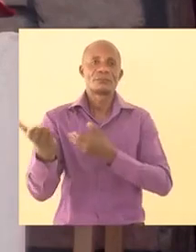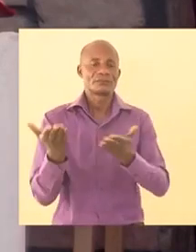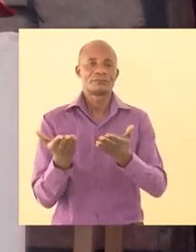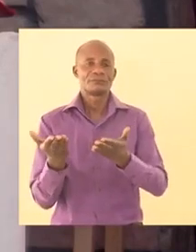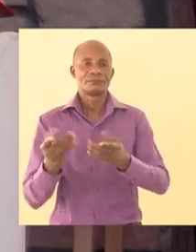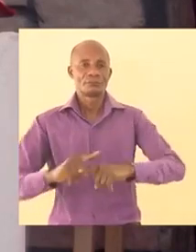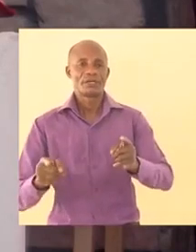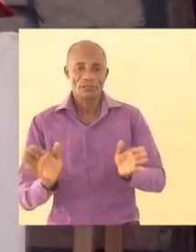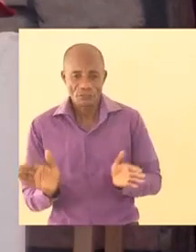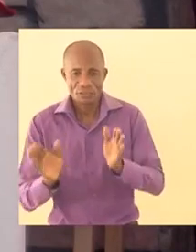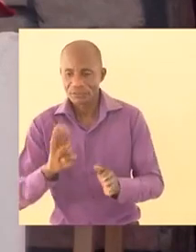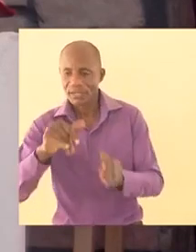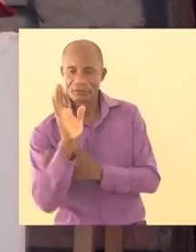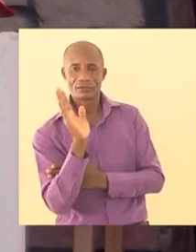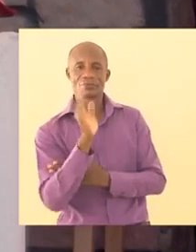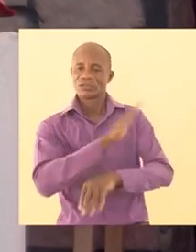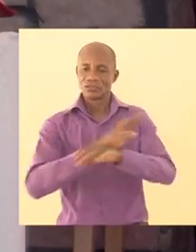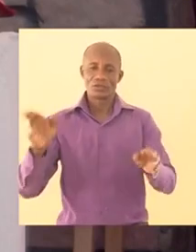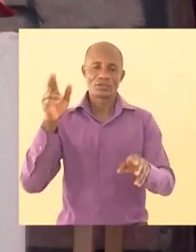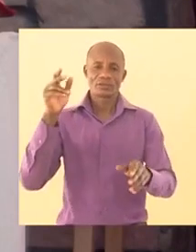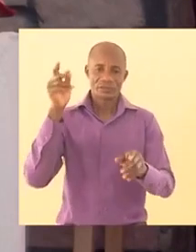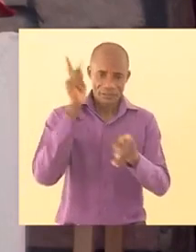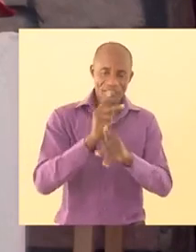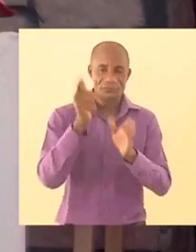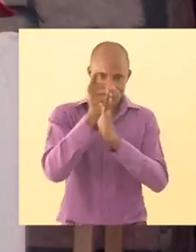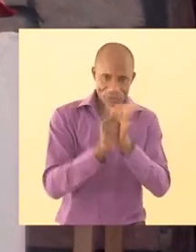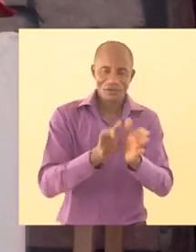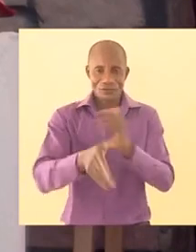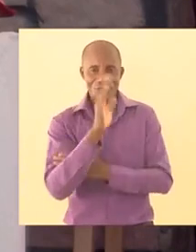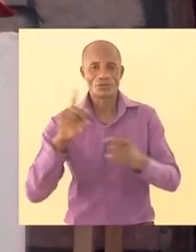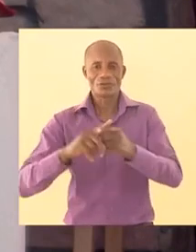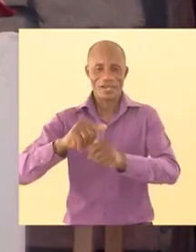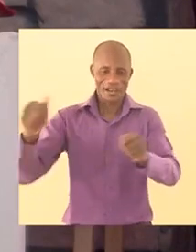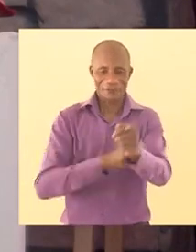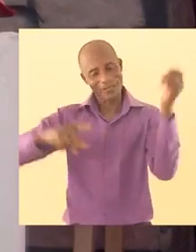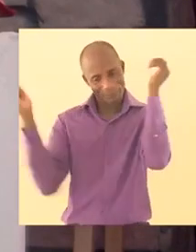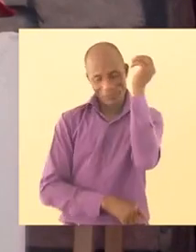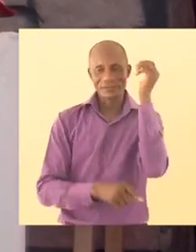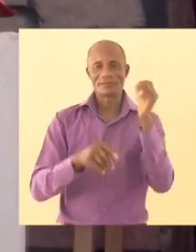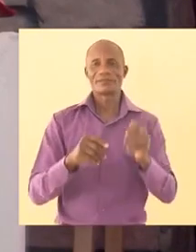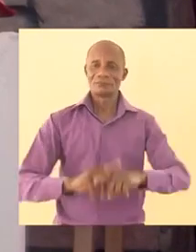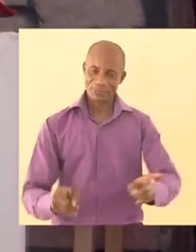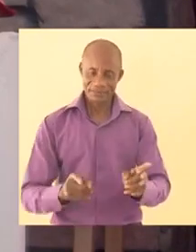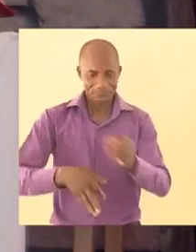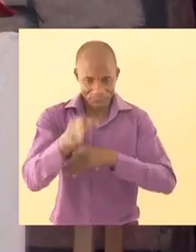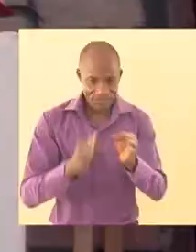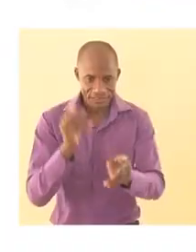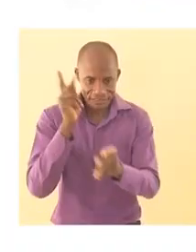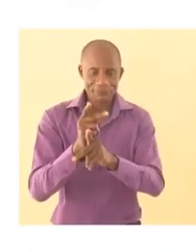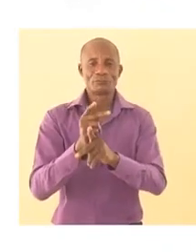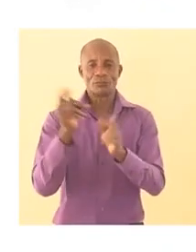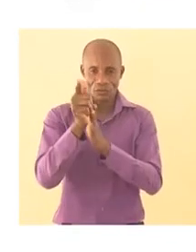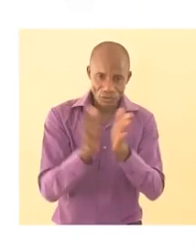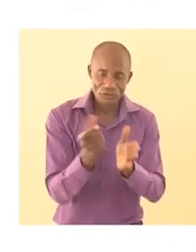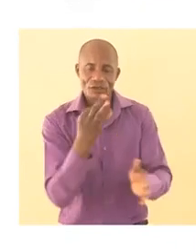fear. Don't keep the laws of God in order to avoid punishment, I say. Instead, keep the laws of